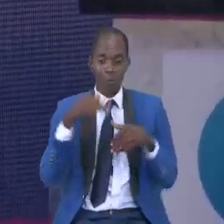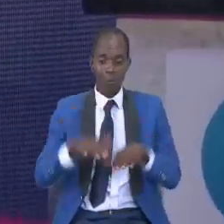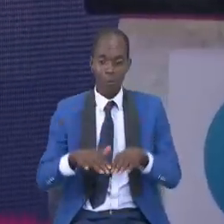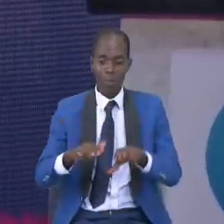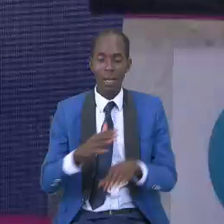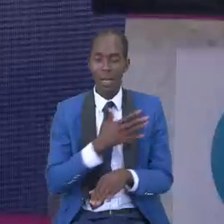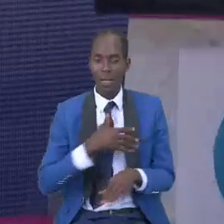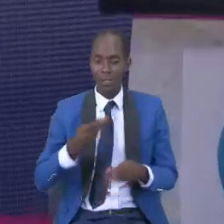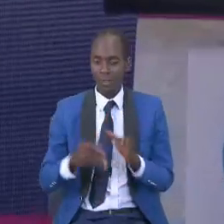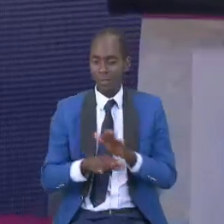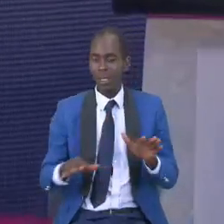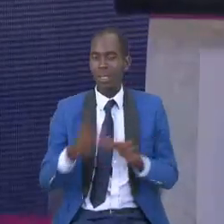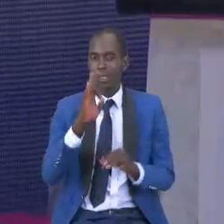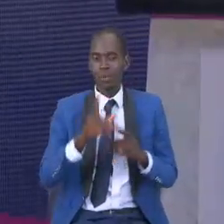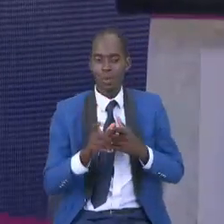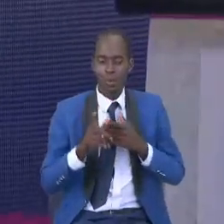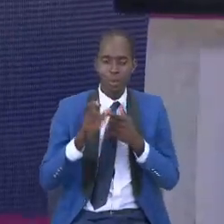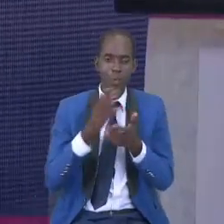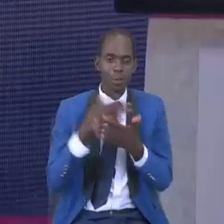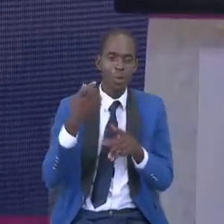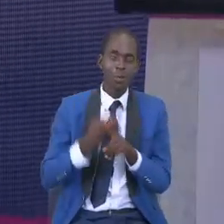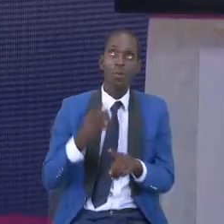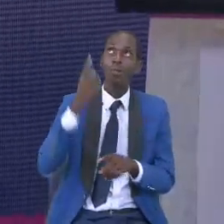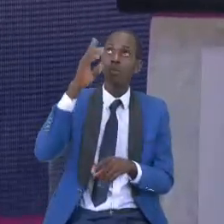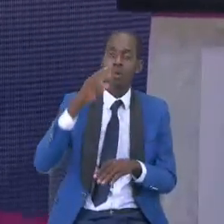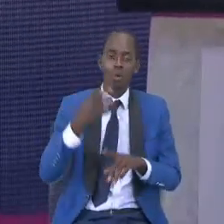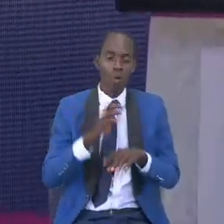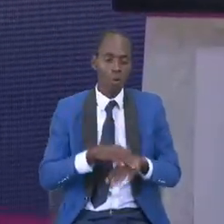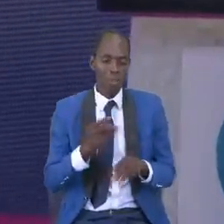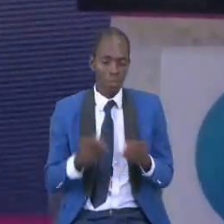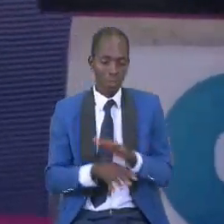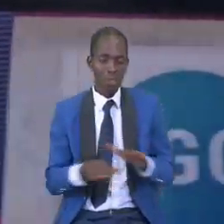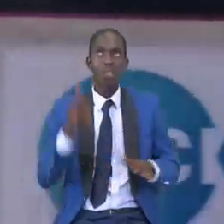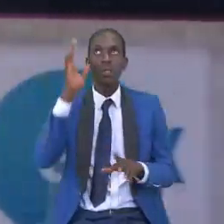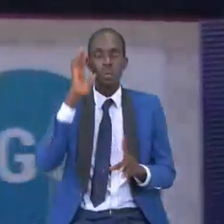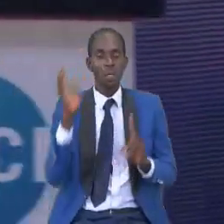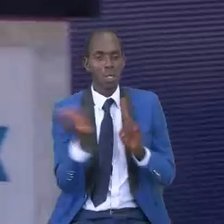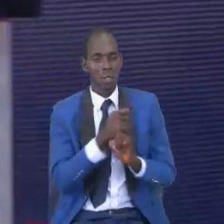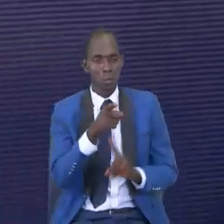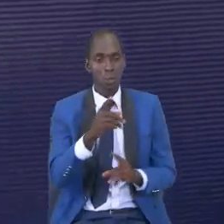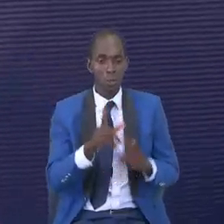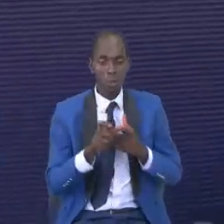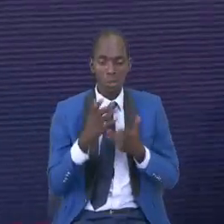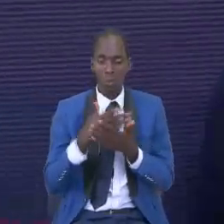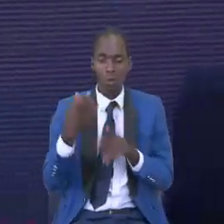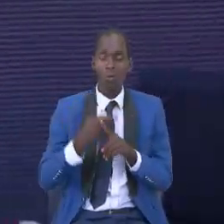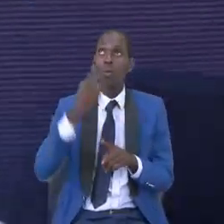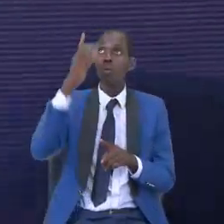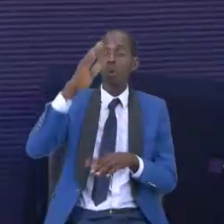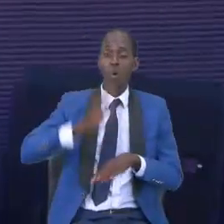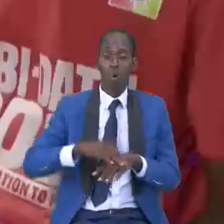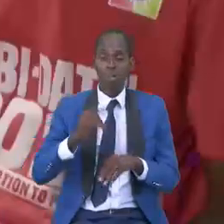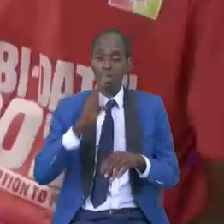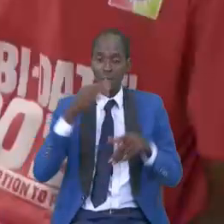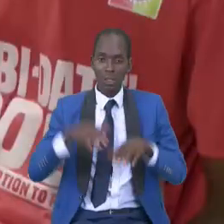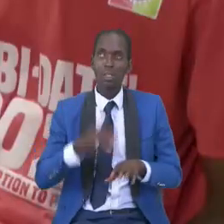you. If you run away from him on the sea, he'll catch you. Look at verse 10. In verse 10, then were the